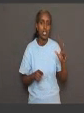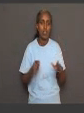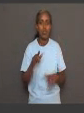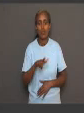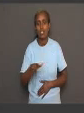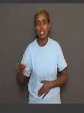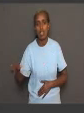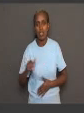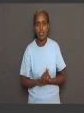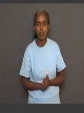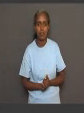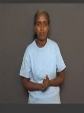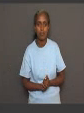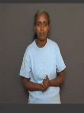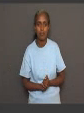line.